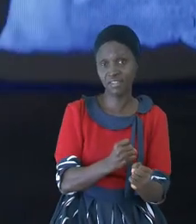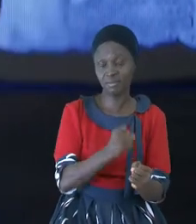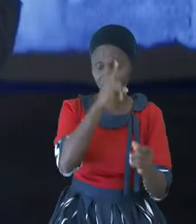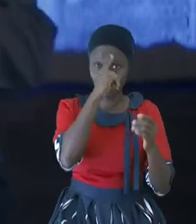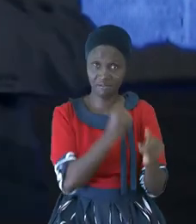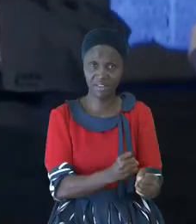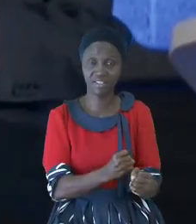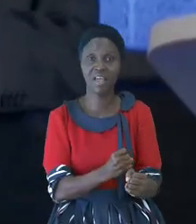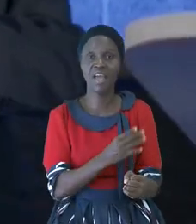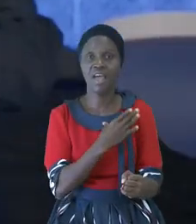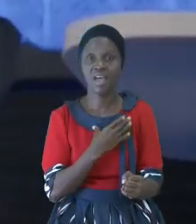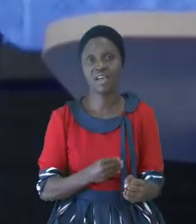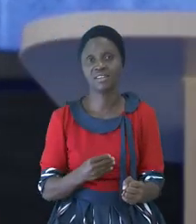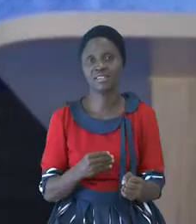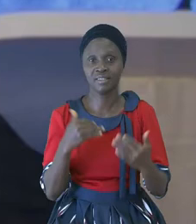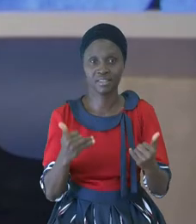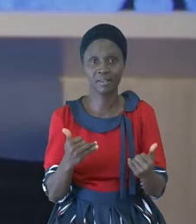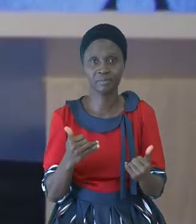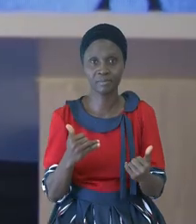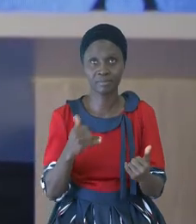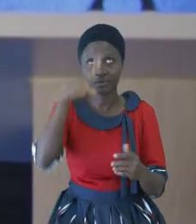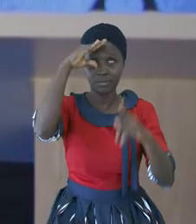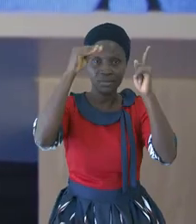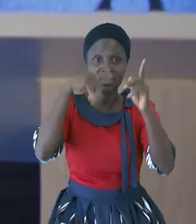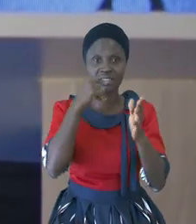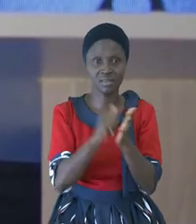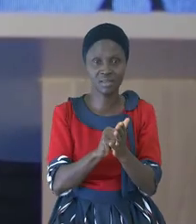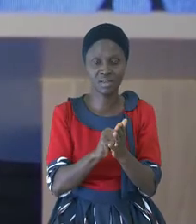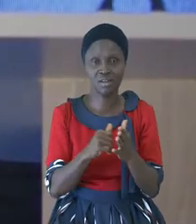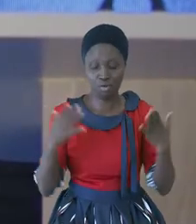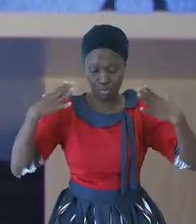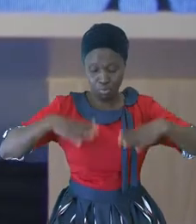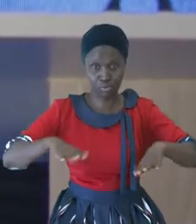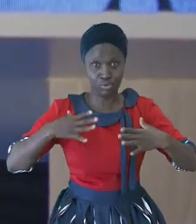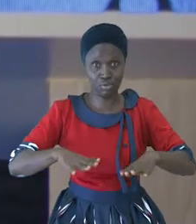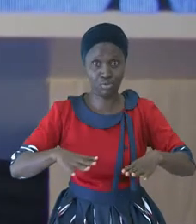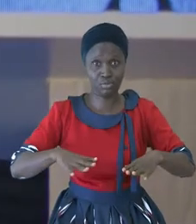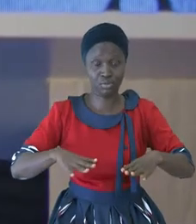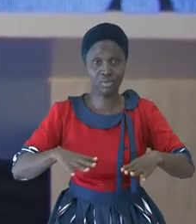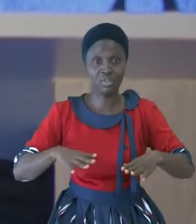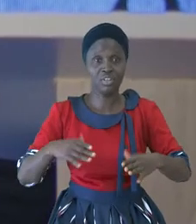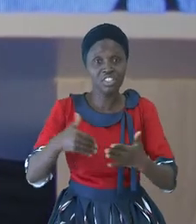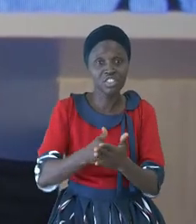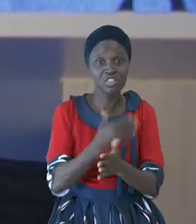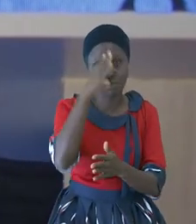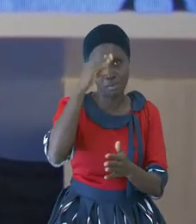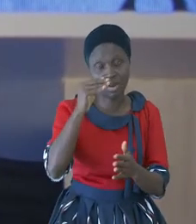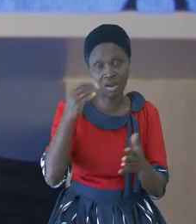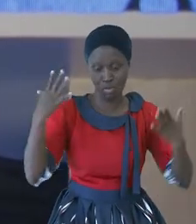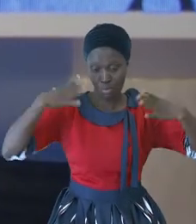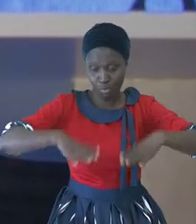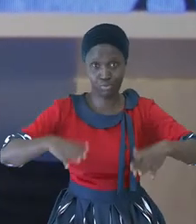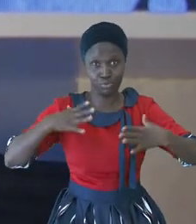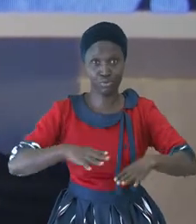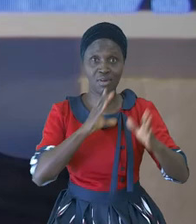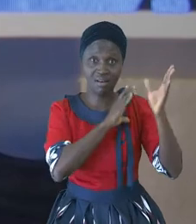on a new dress. Now he says, put on the new man. Put on Christ, the one that knows no